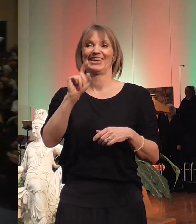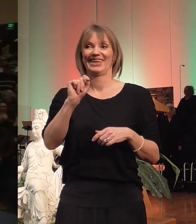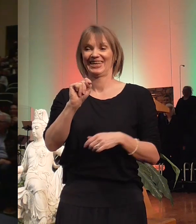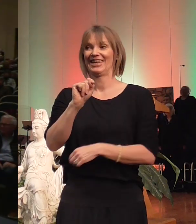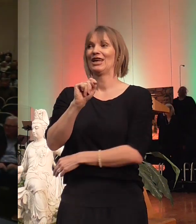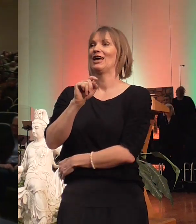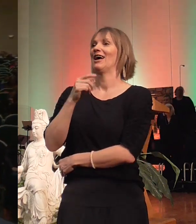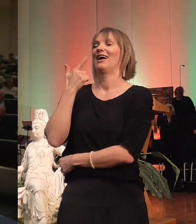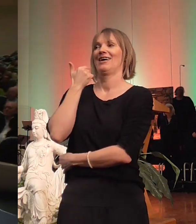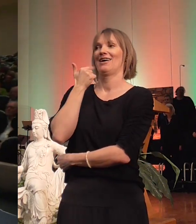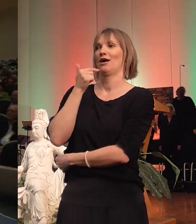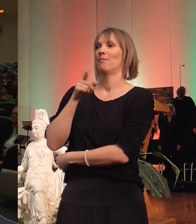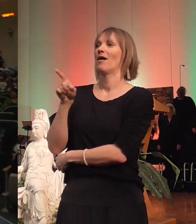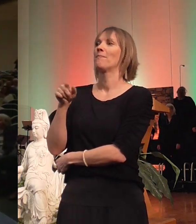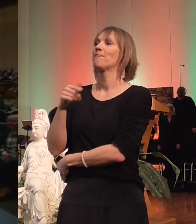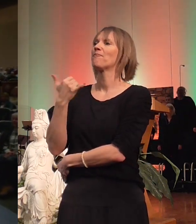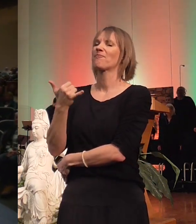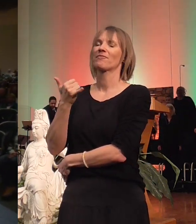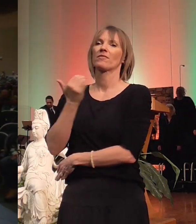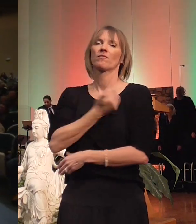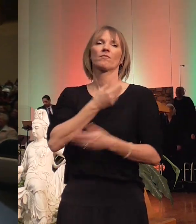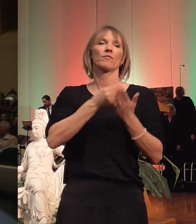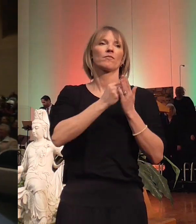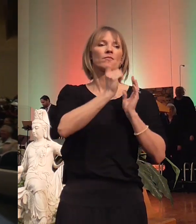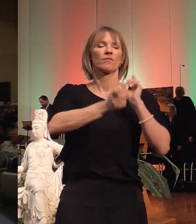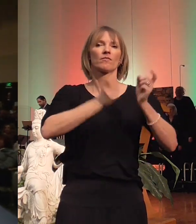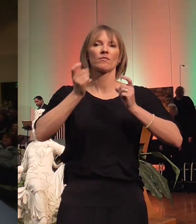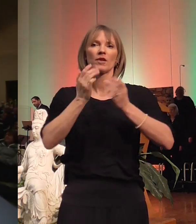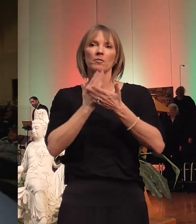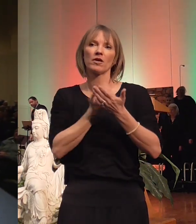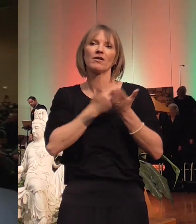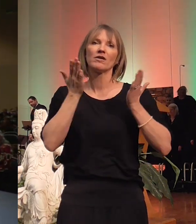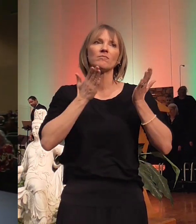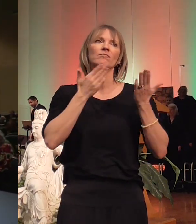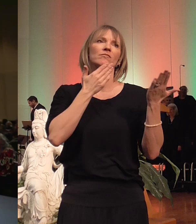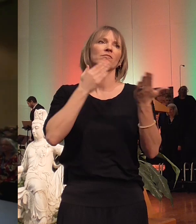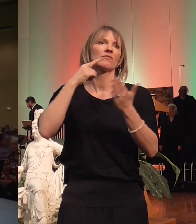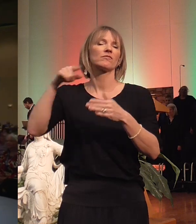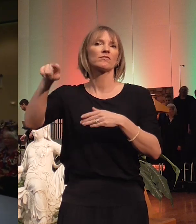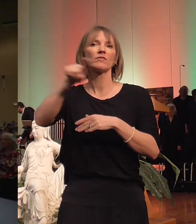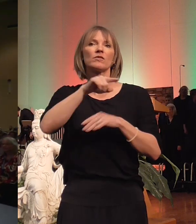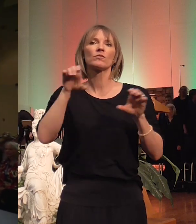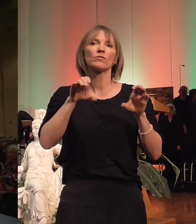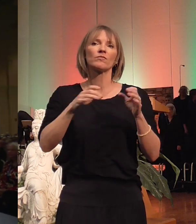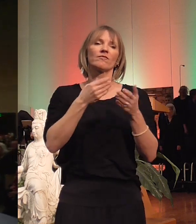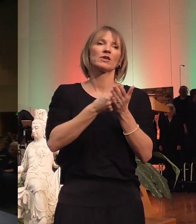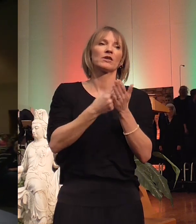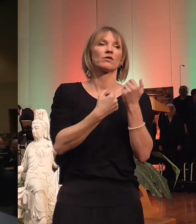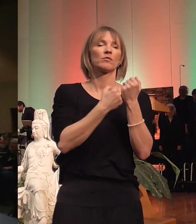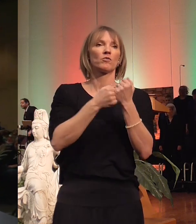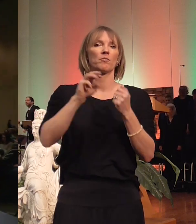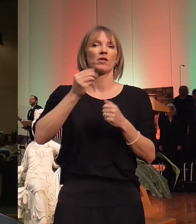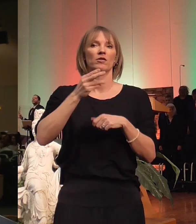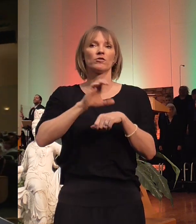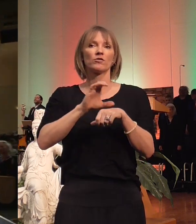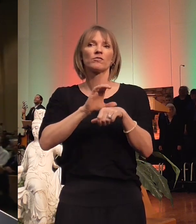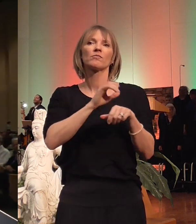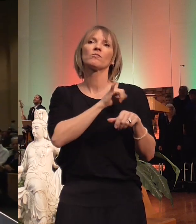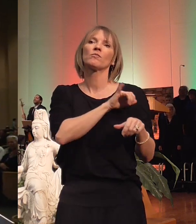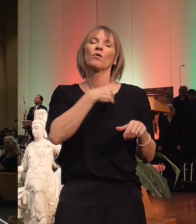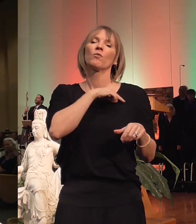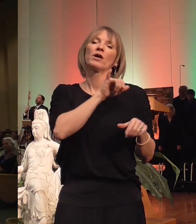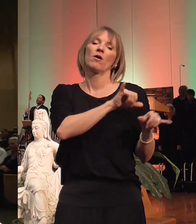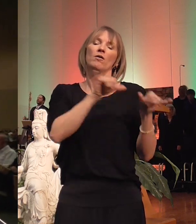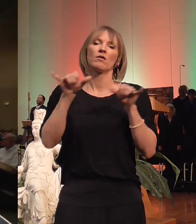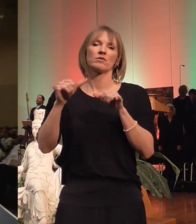So this is the offering portion of our service, and we're so grateful for all that you do to financially support Mile High Church. But we like to honor things going